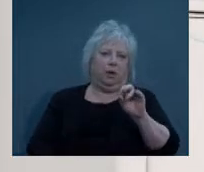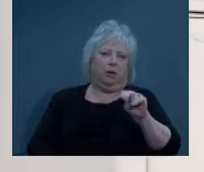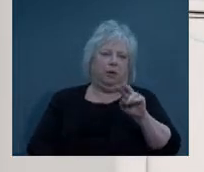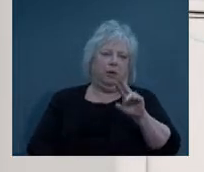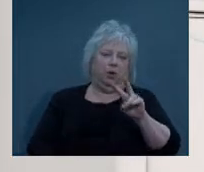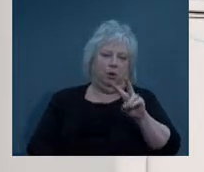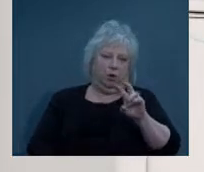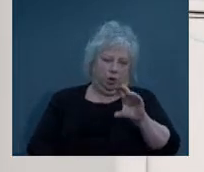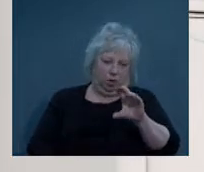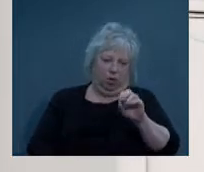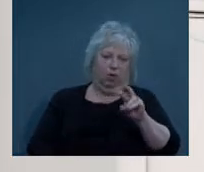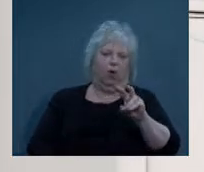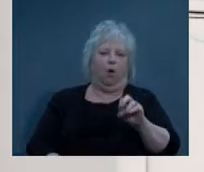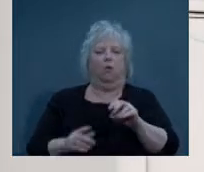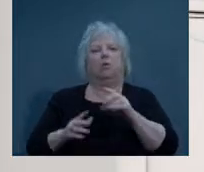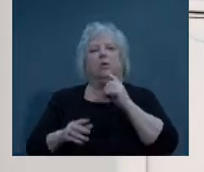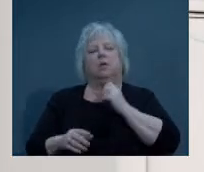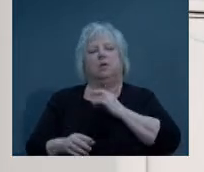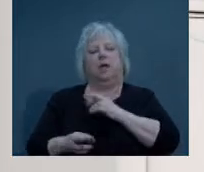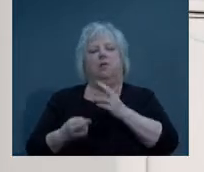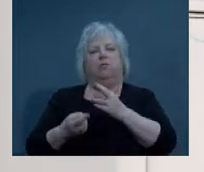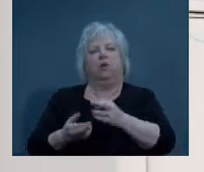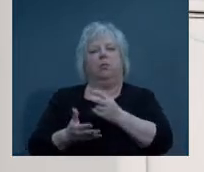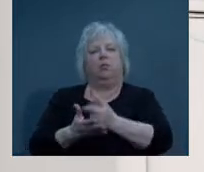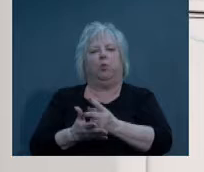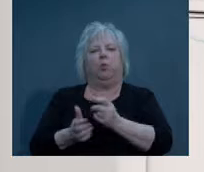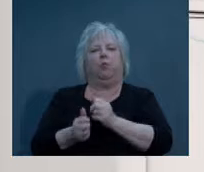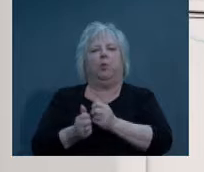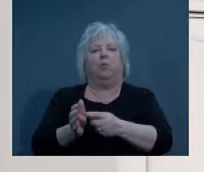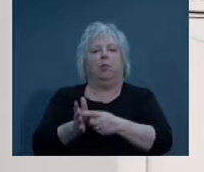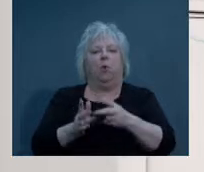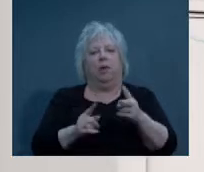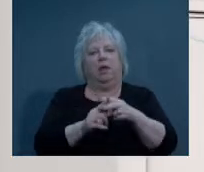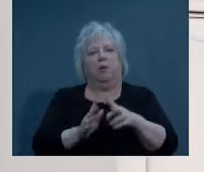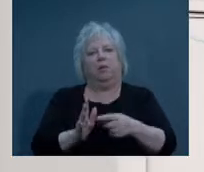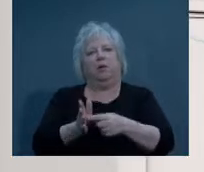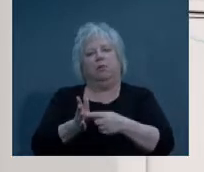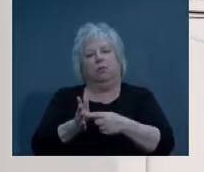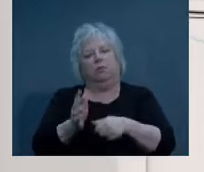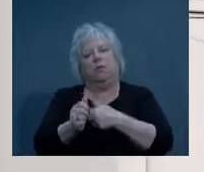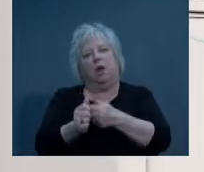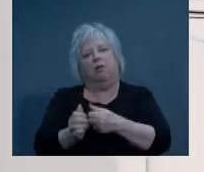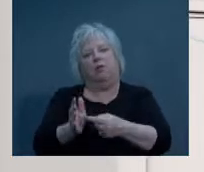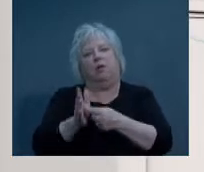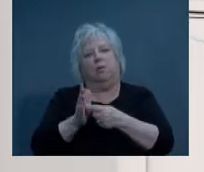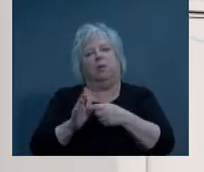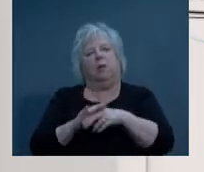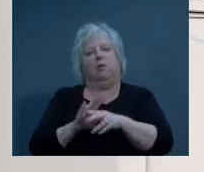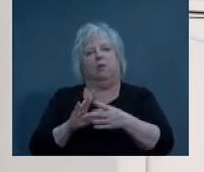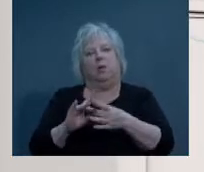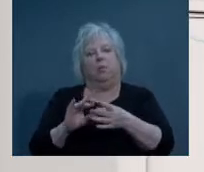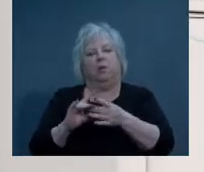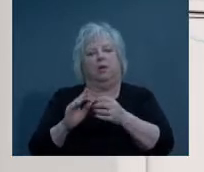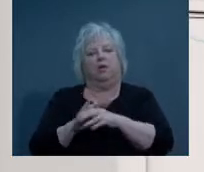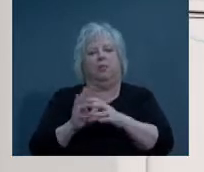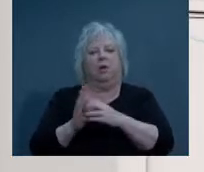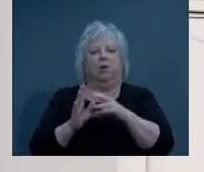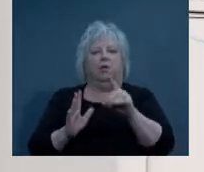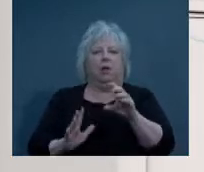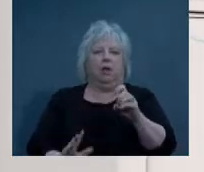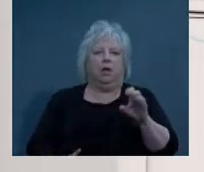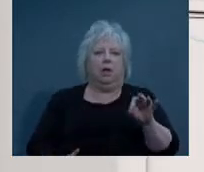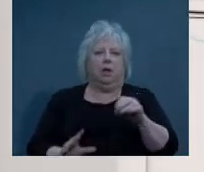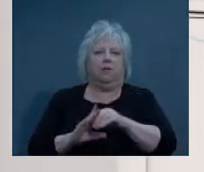approval of the site plan subject to compliance with the comments and conditions outlined in paragraphs D, E, and F of the agenda